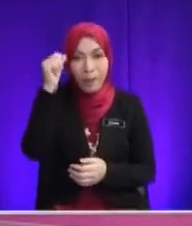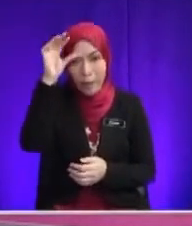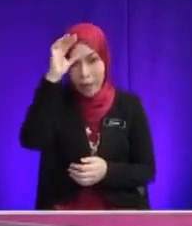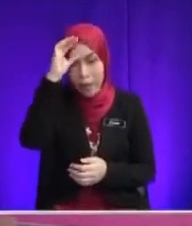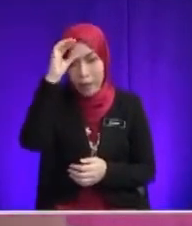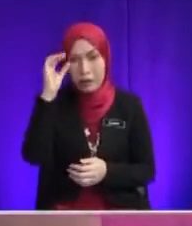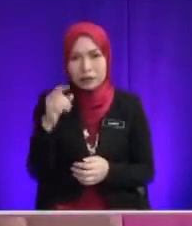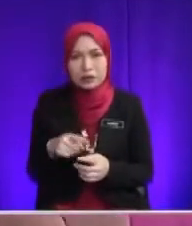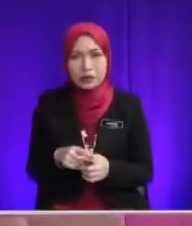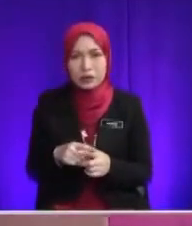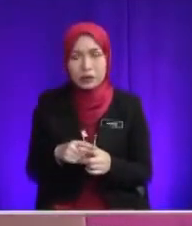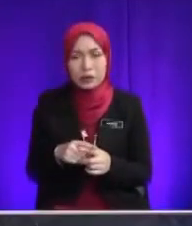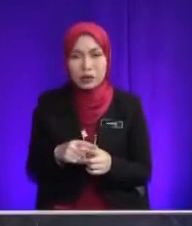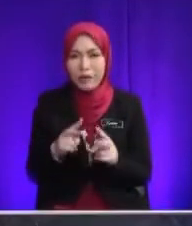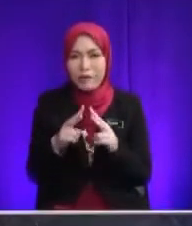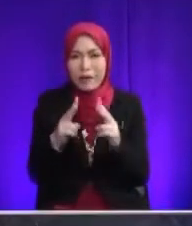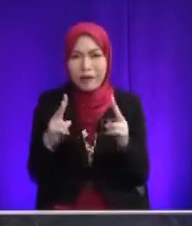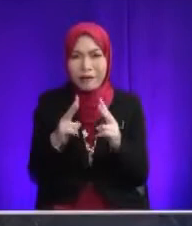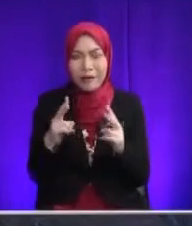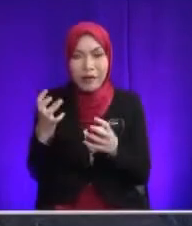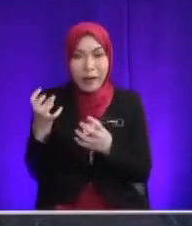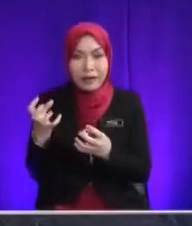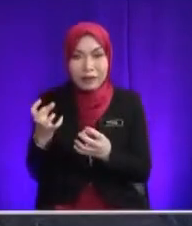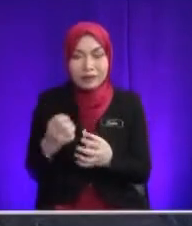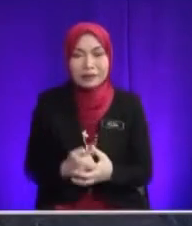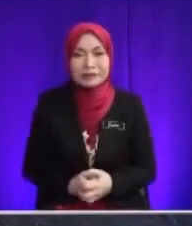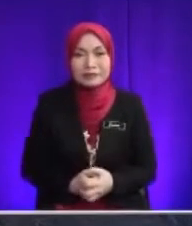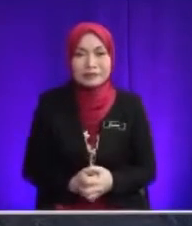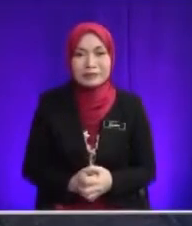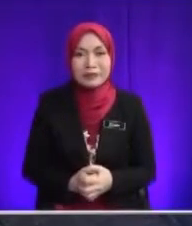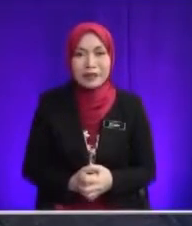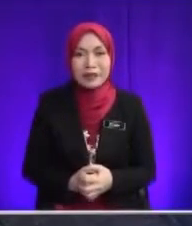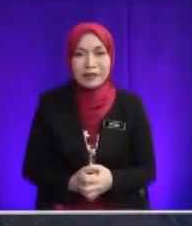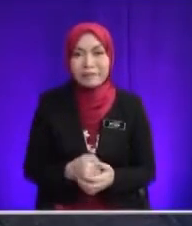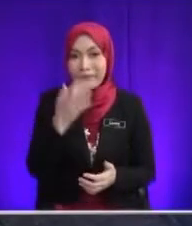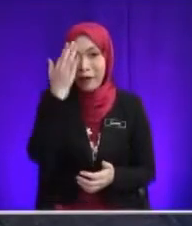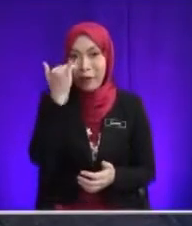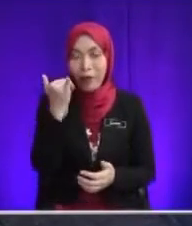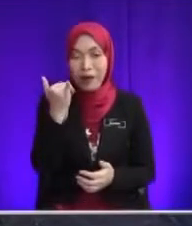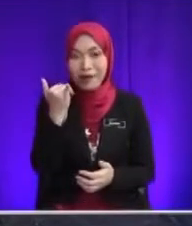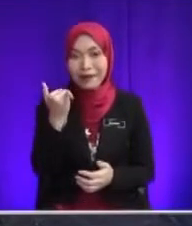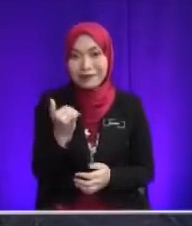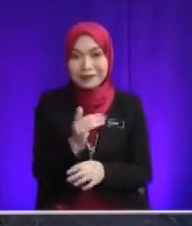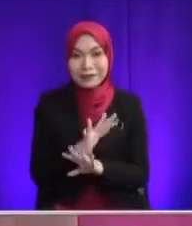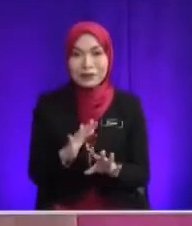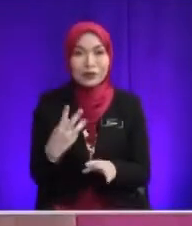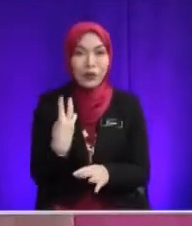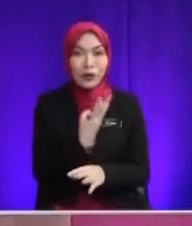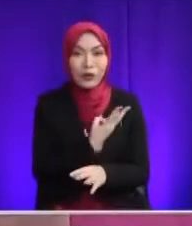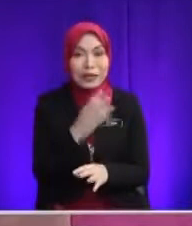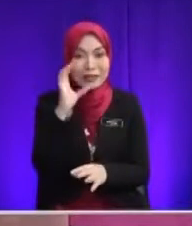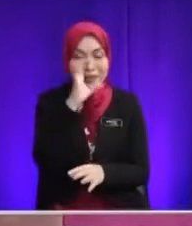Do you agree with me, Chris? Yes, I agree with you. Okay. So why don't we try to check the answer? Okay.